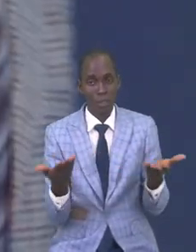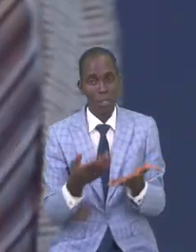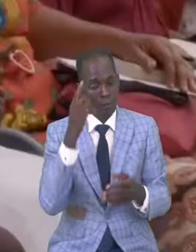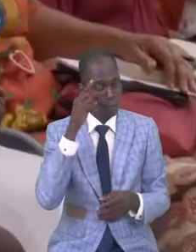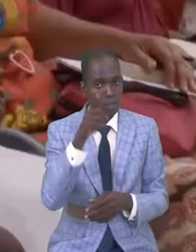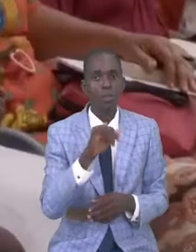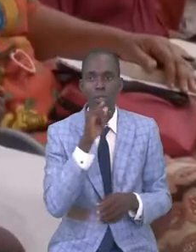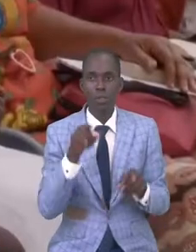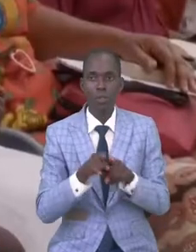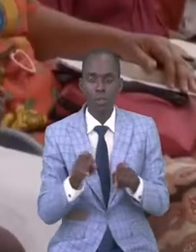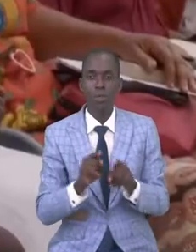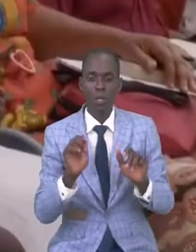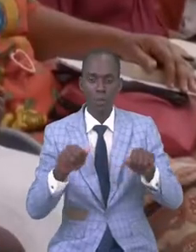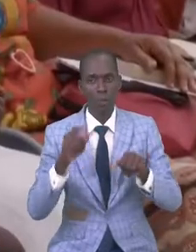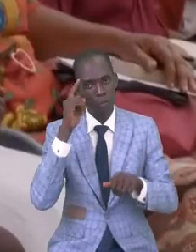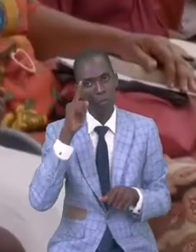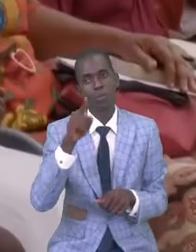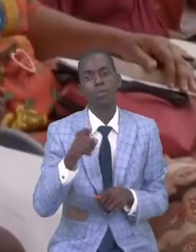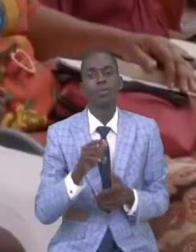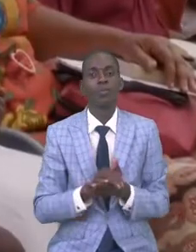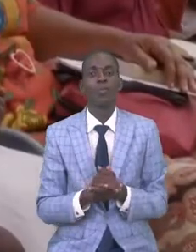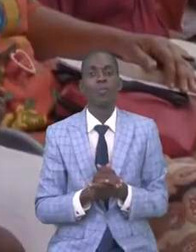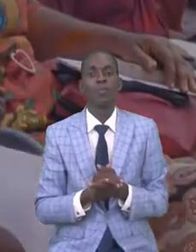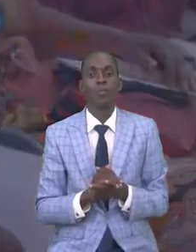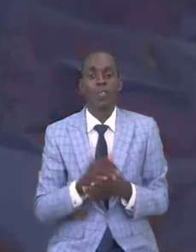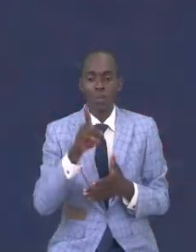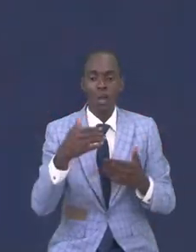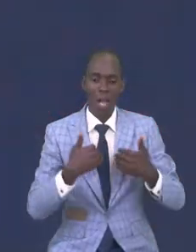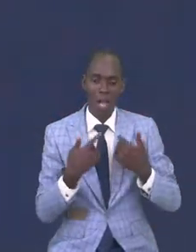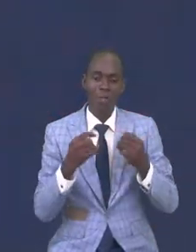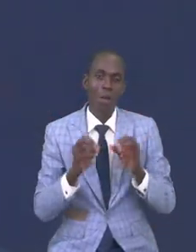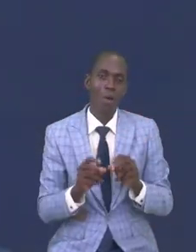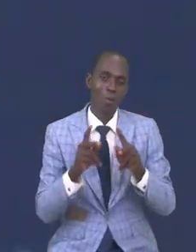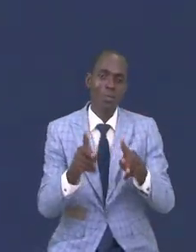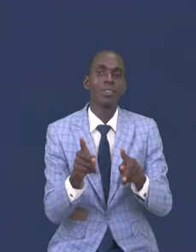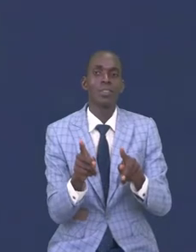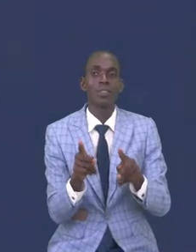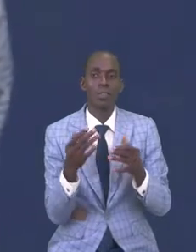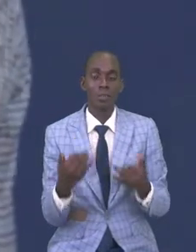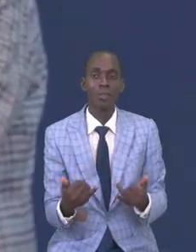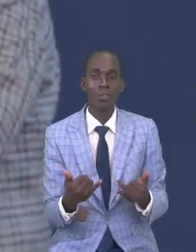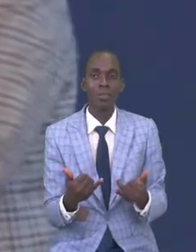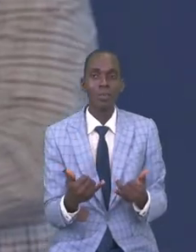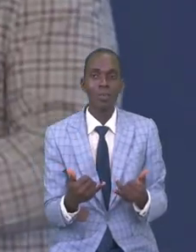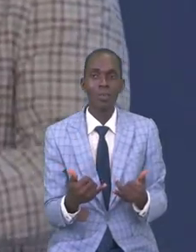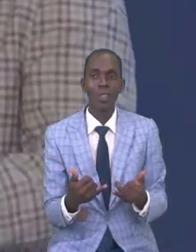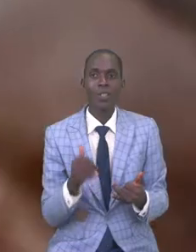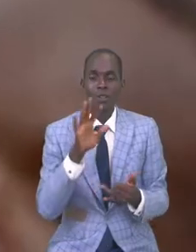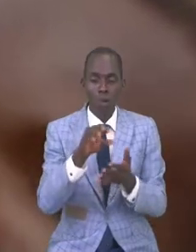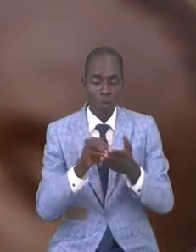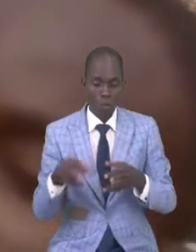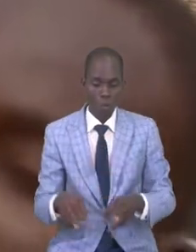for you. Amen. Your star will shine. Amen. Your road will become